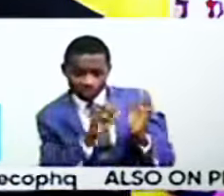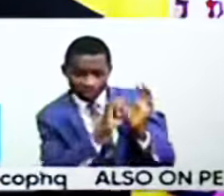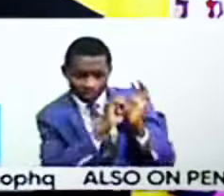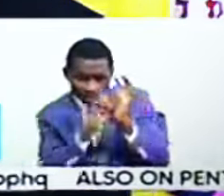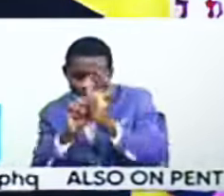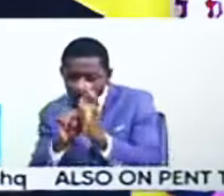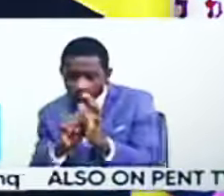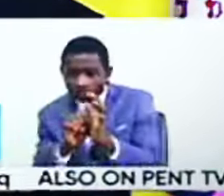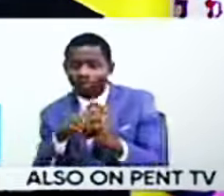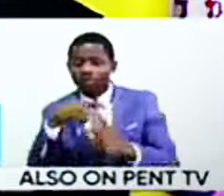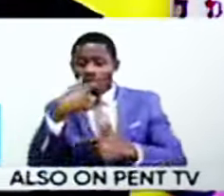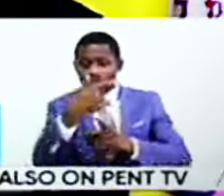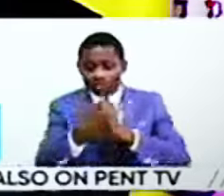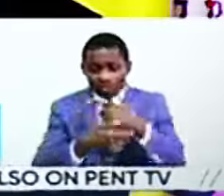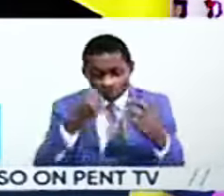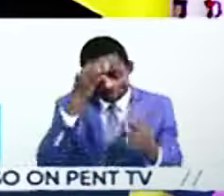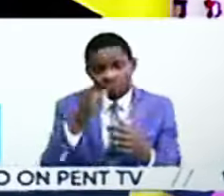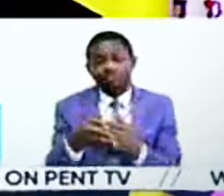This is